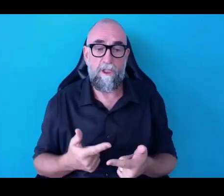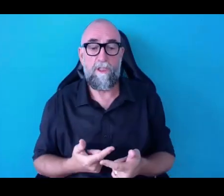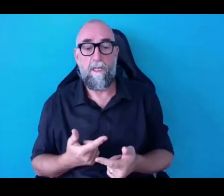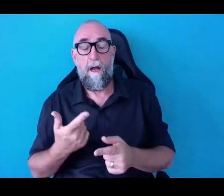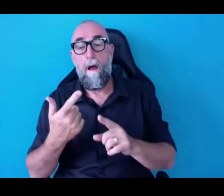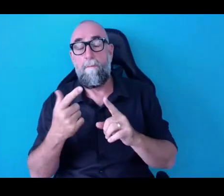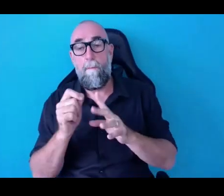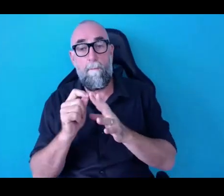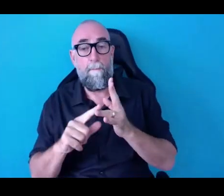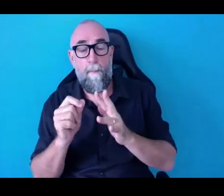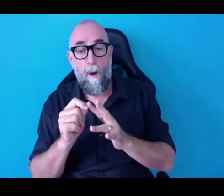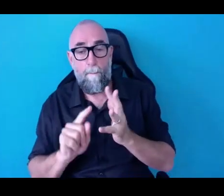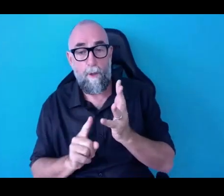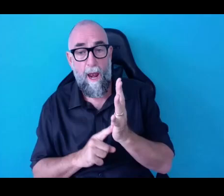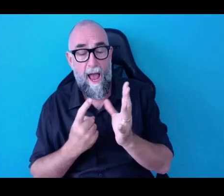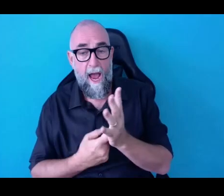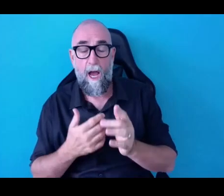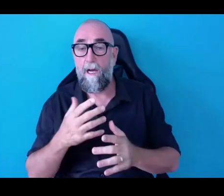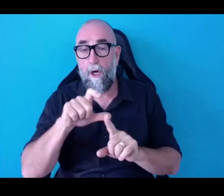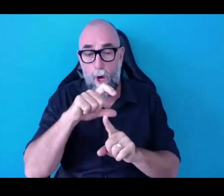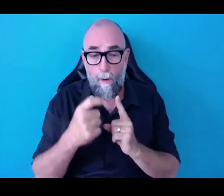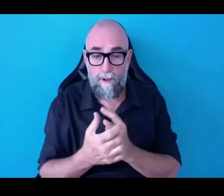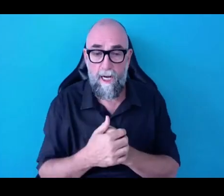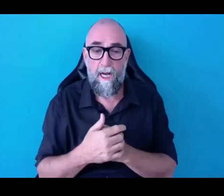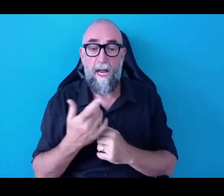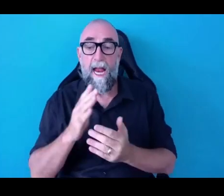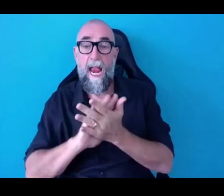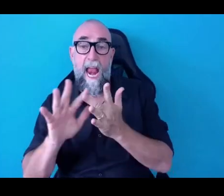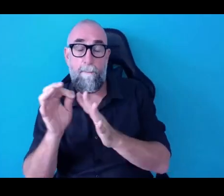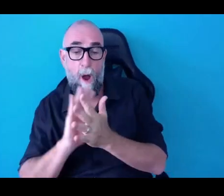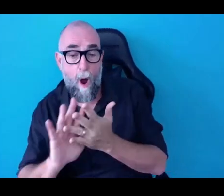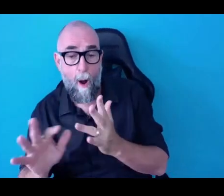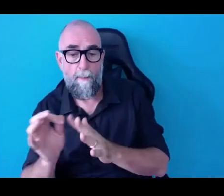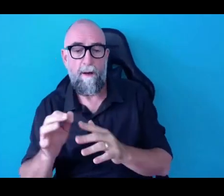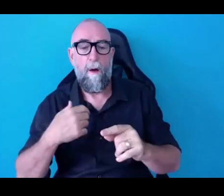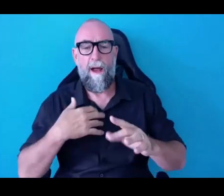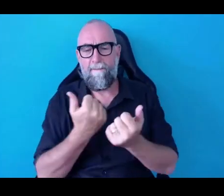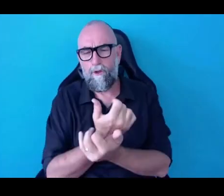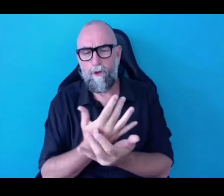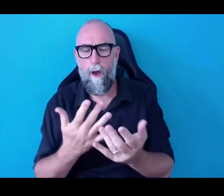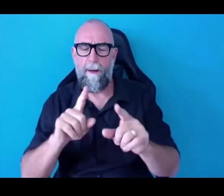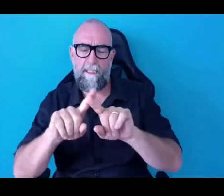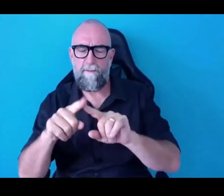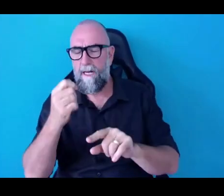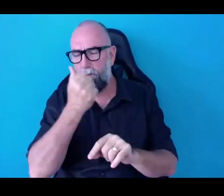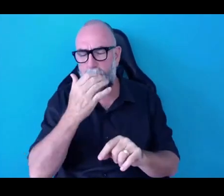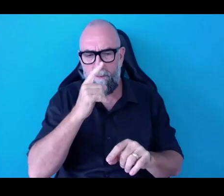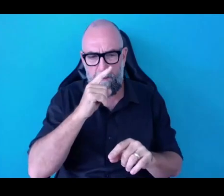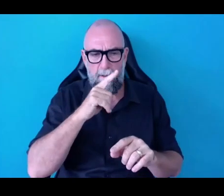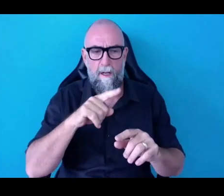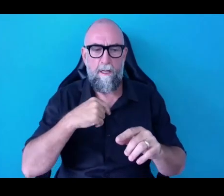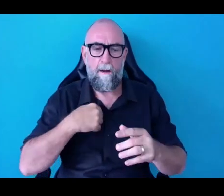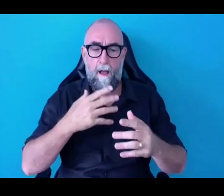these images alludes to the myths of Aboriginal people as innately primitive, and the combination of vintage velvet and the